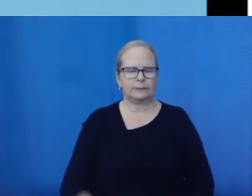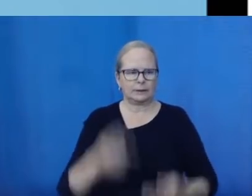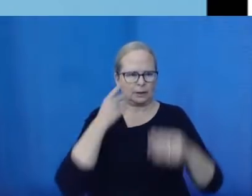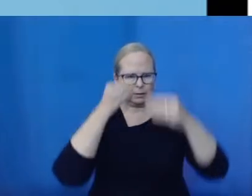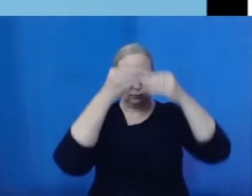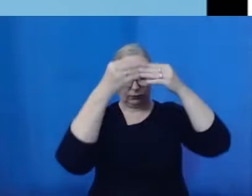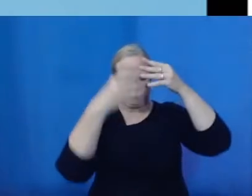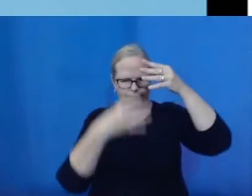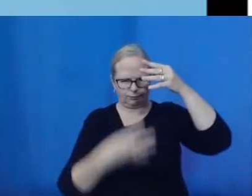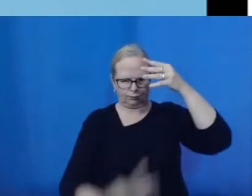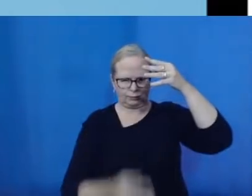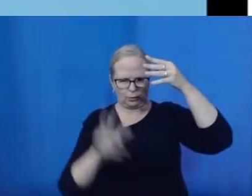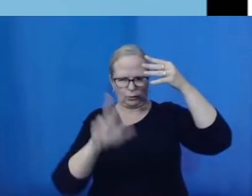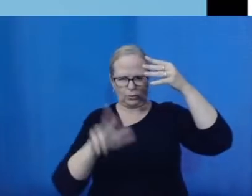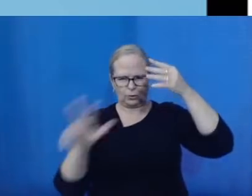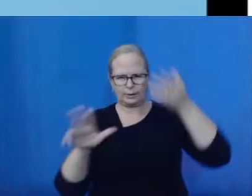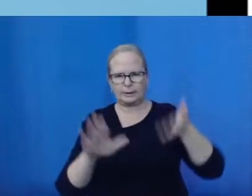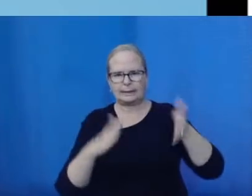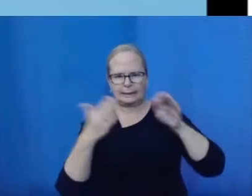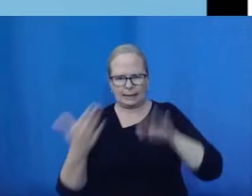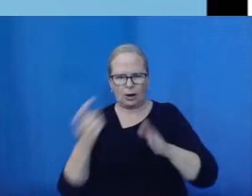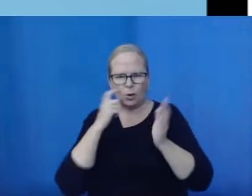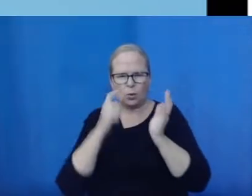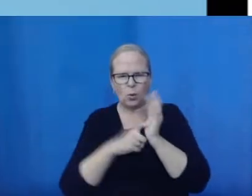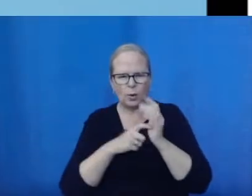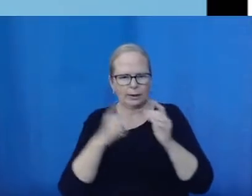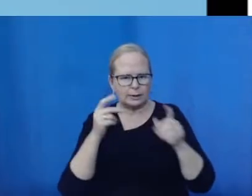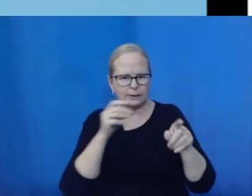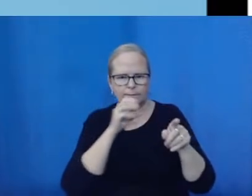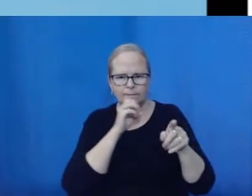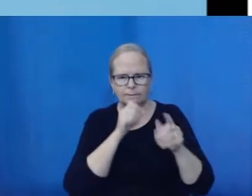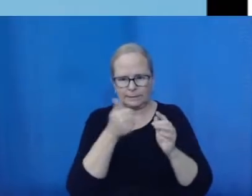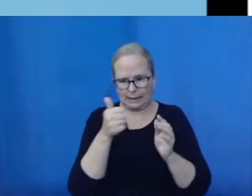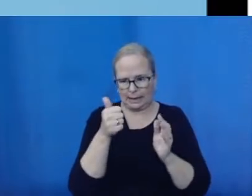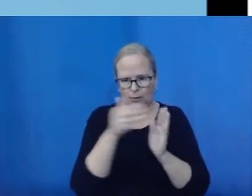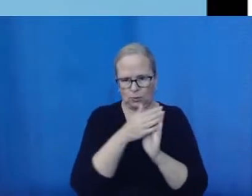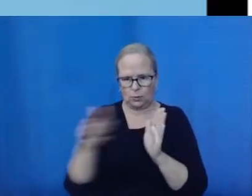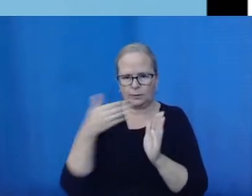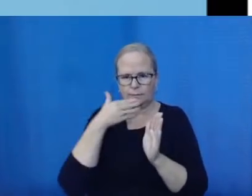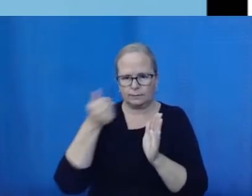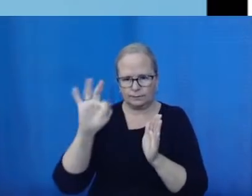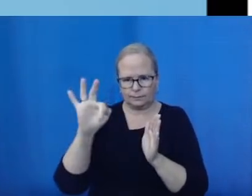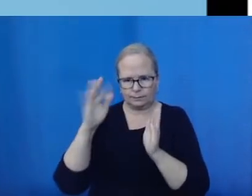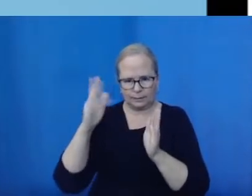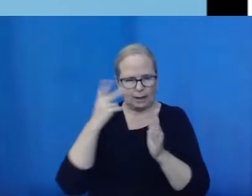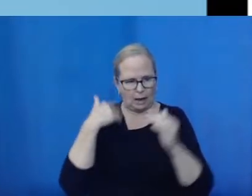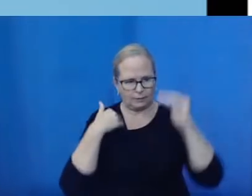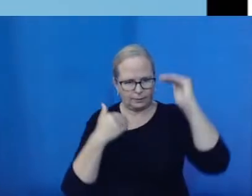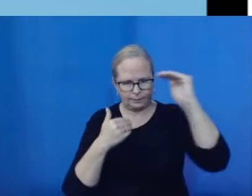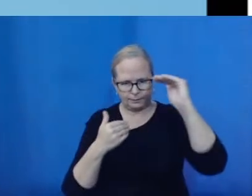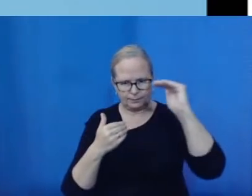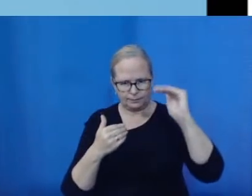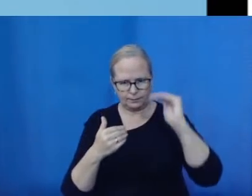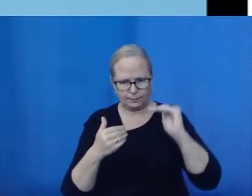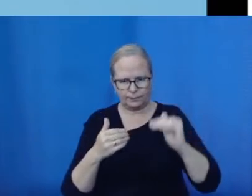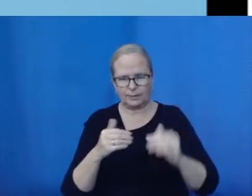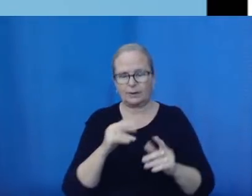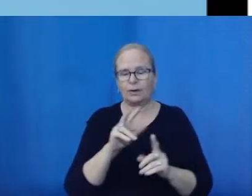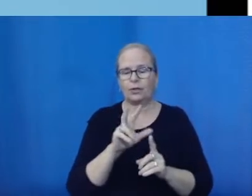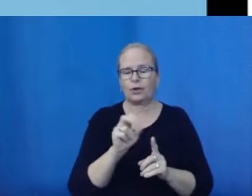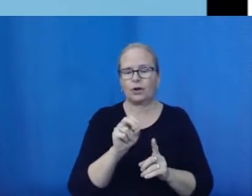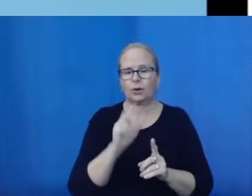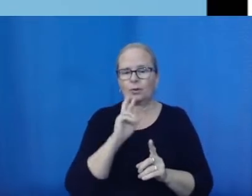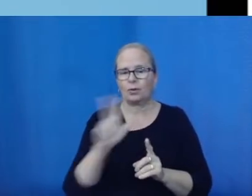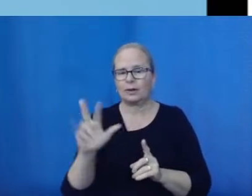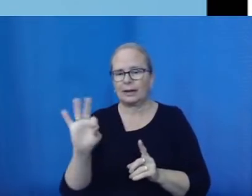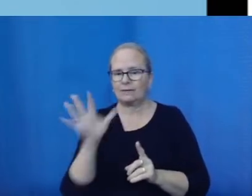there. There's also a 30 to 39-year-old female who's in that list as well. And I looked at this quickly. I didn't think